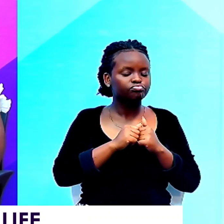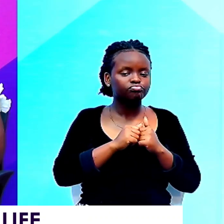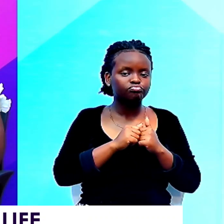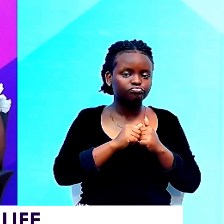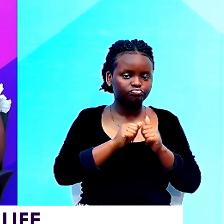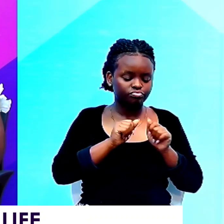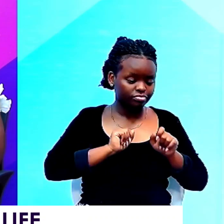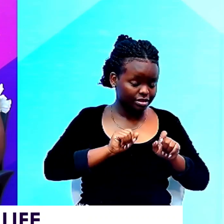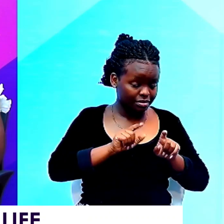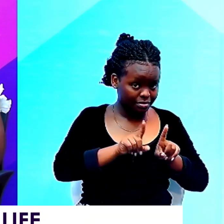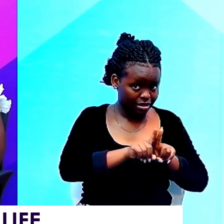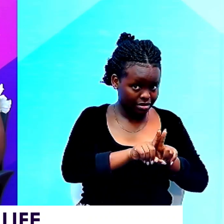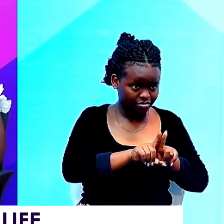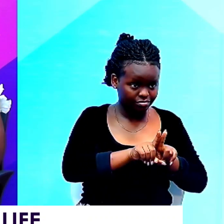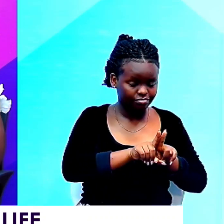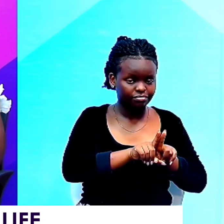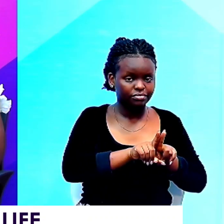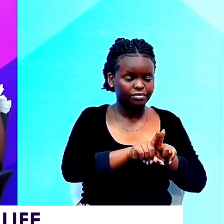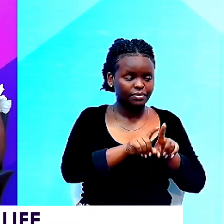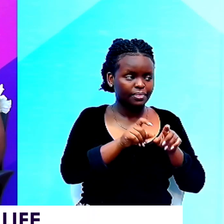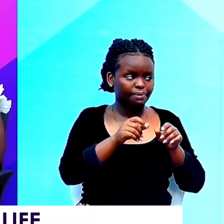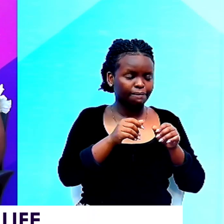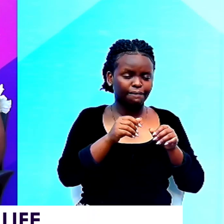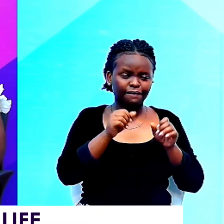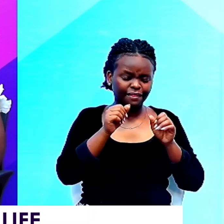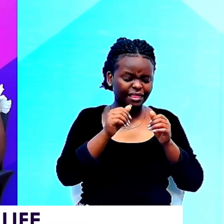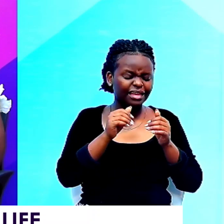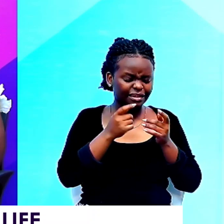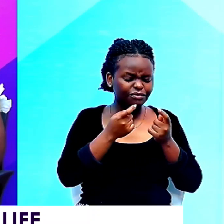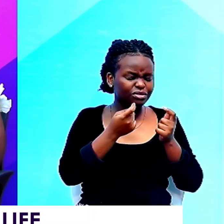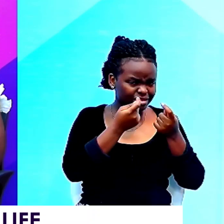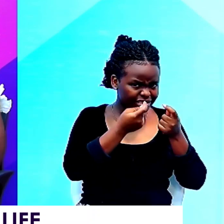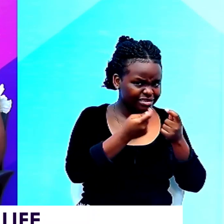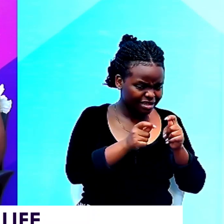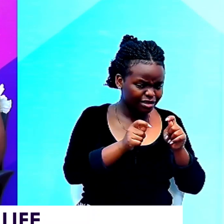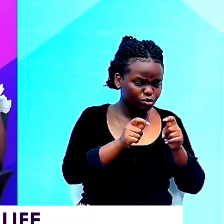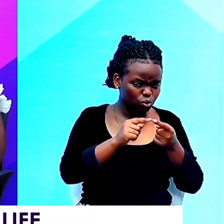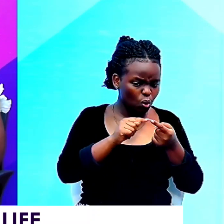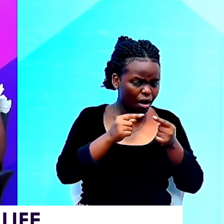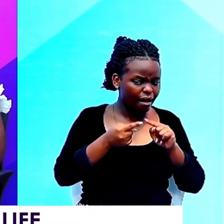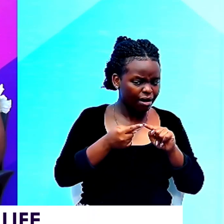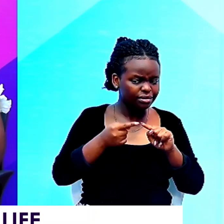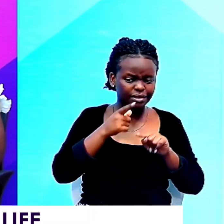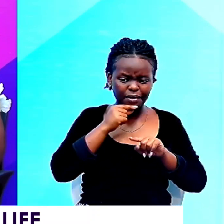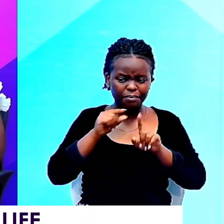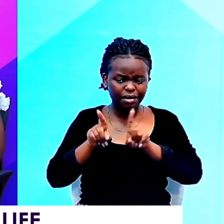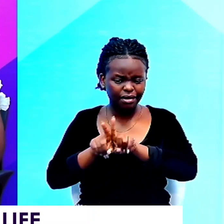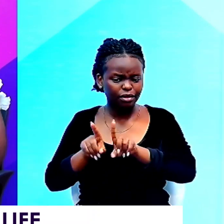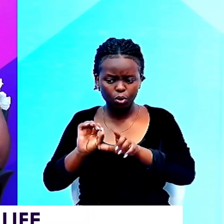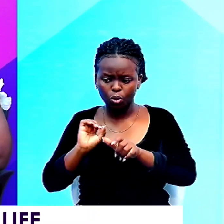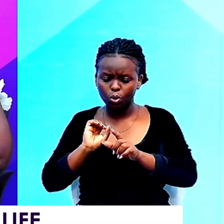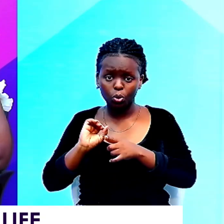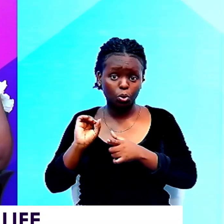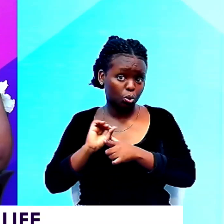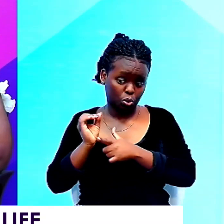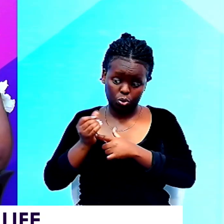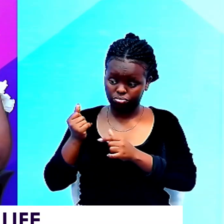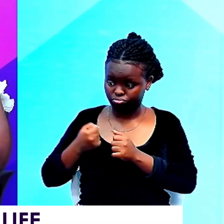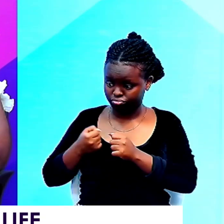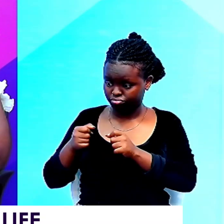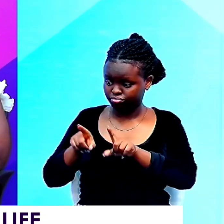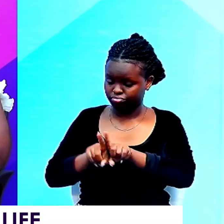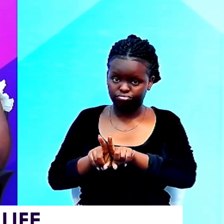in the presence of their sister or their brother? It's like it touches on them. So I'm imagining their